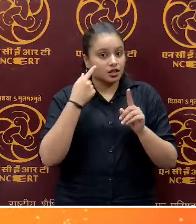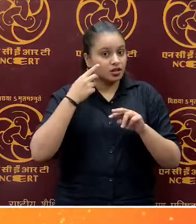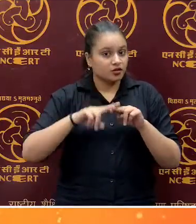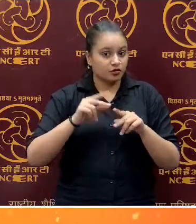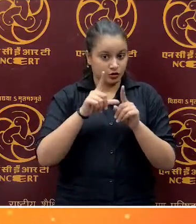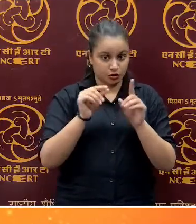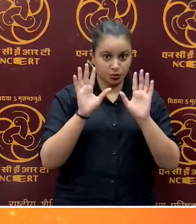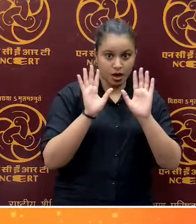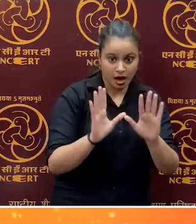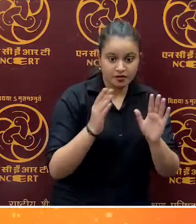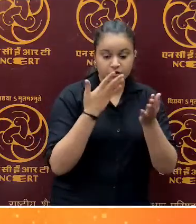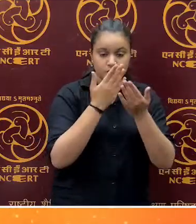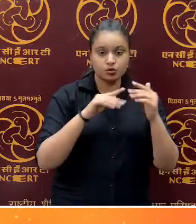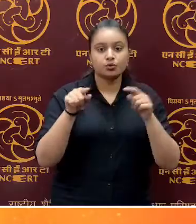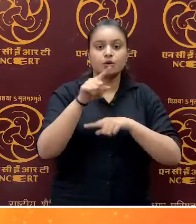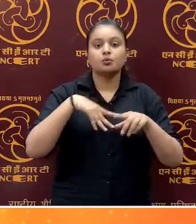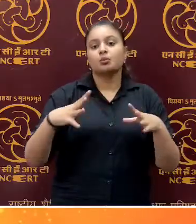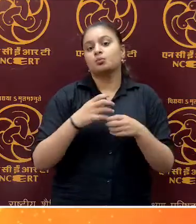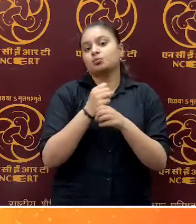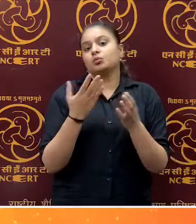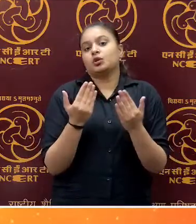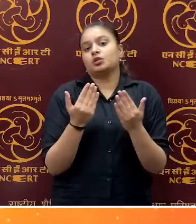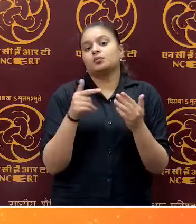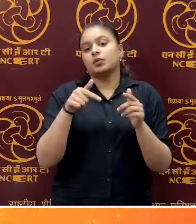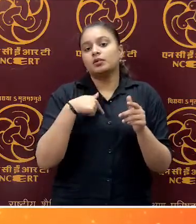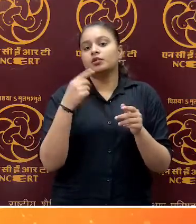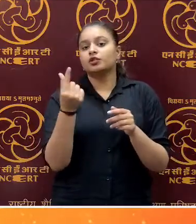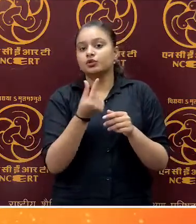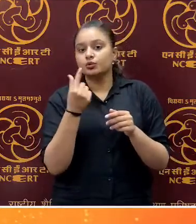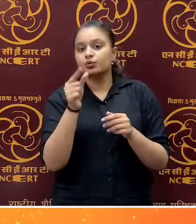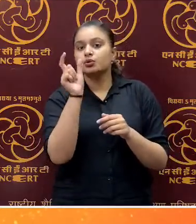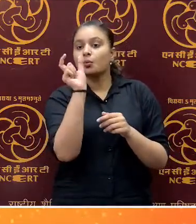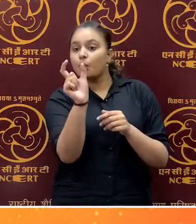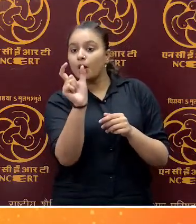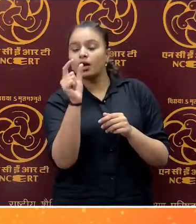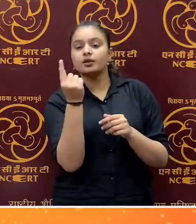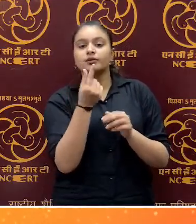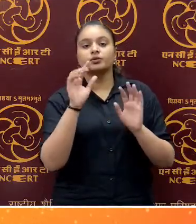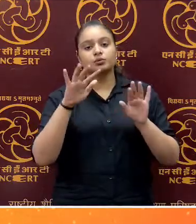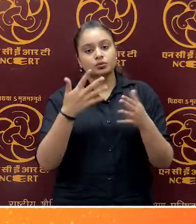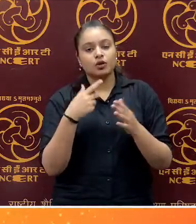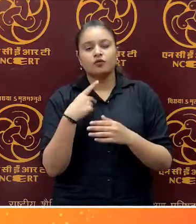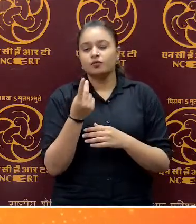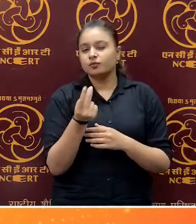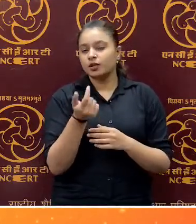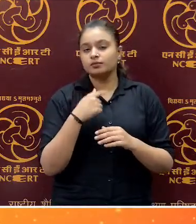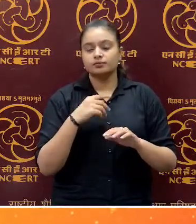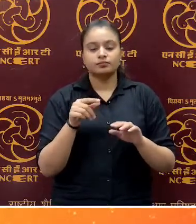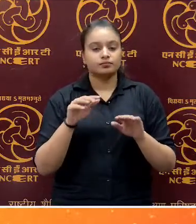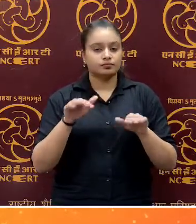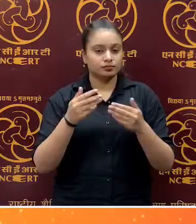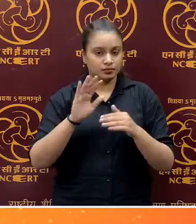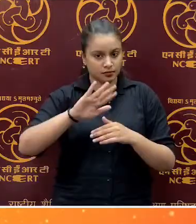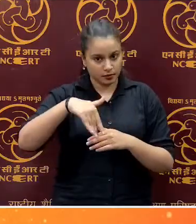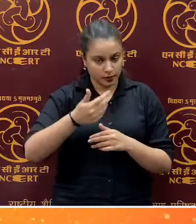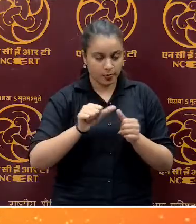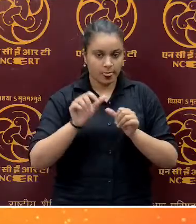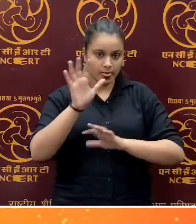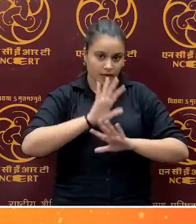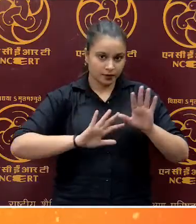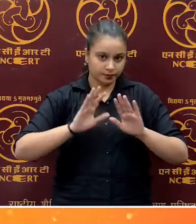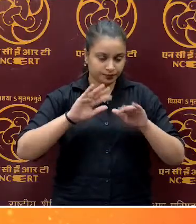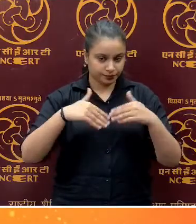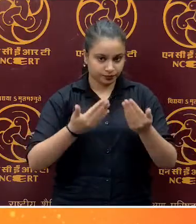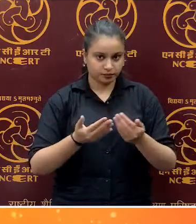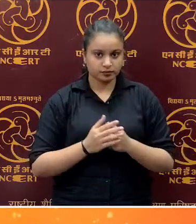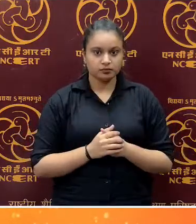again, the children becomes accustomed to use a particular word, and we'll move on quickly, fast with a wonderful activity which